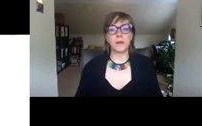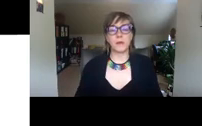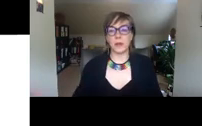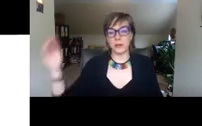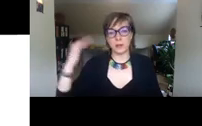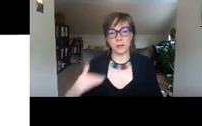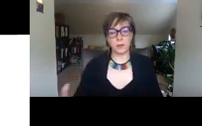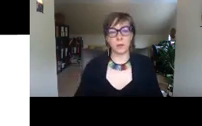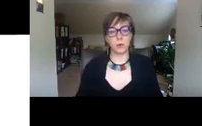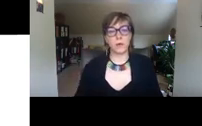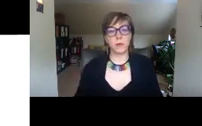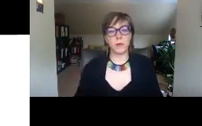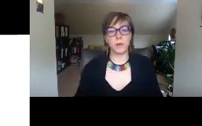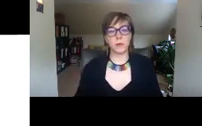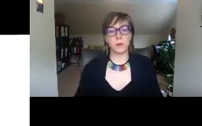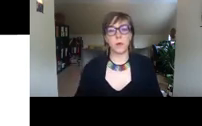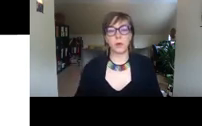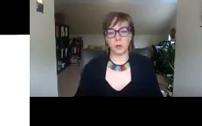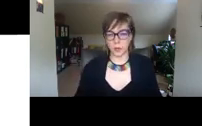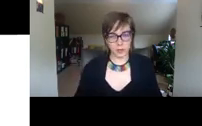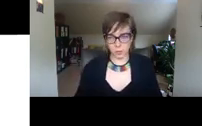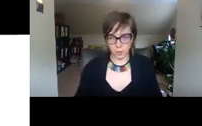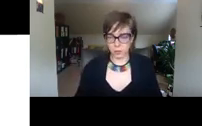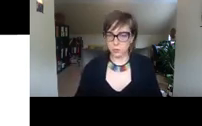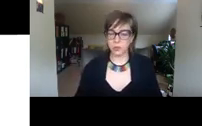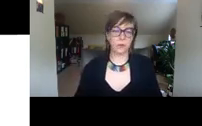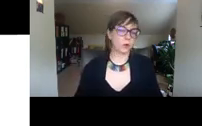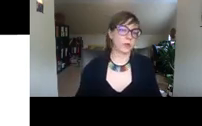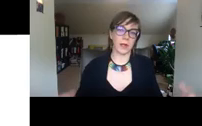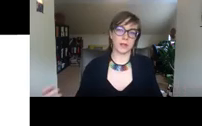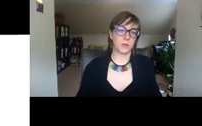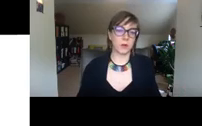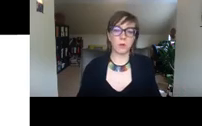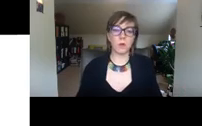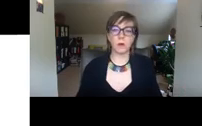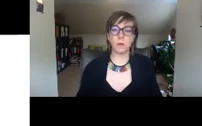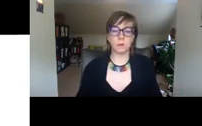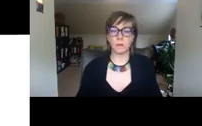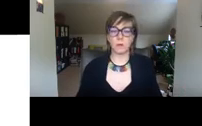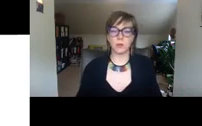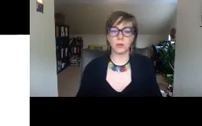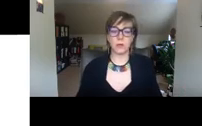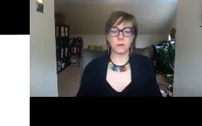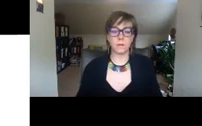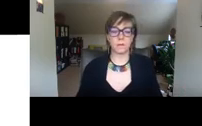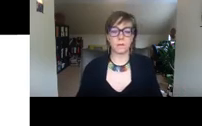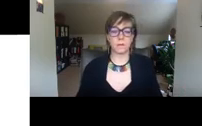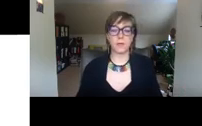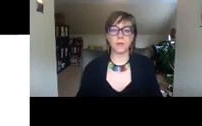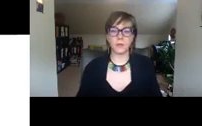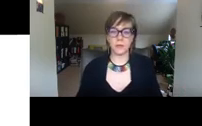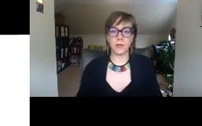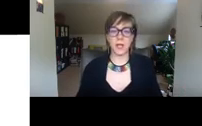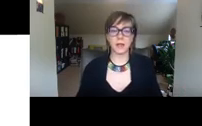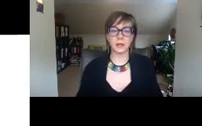And then the next level would be remote contract interpreters, which of course, as we know, virtually